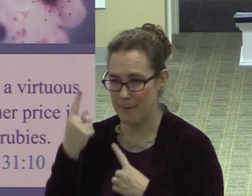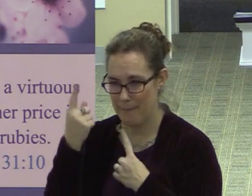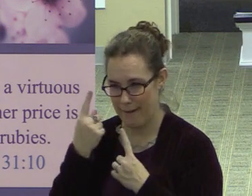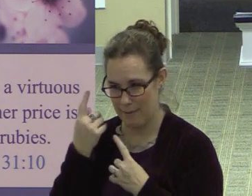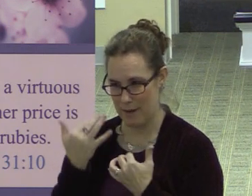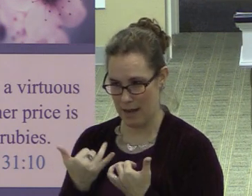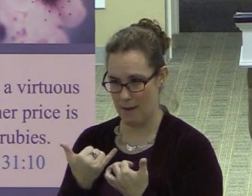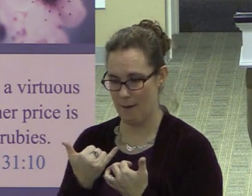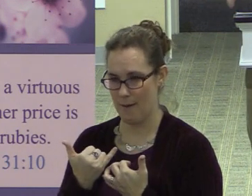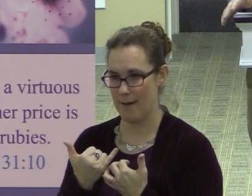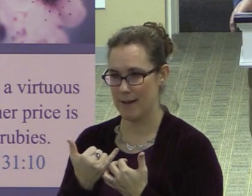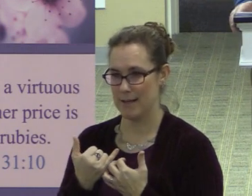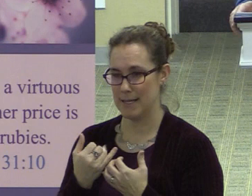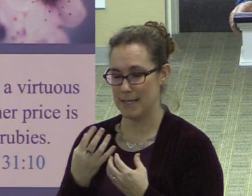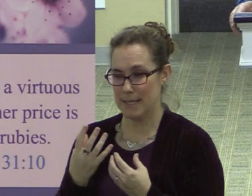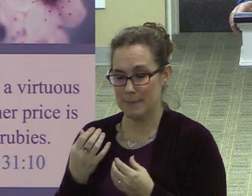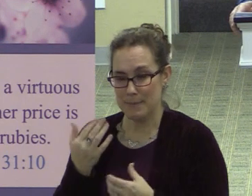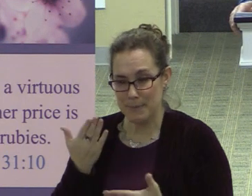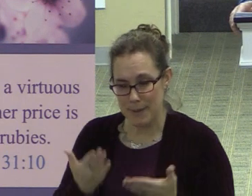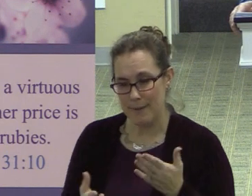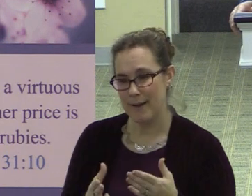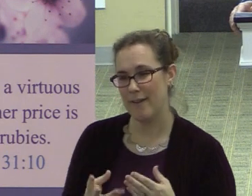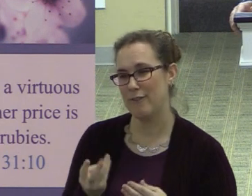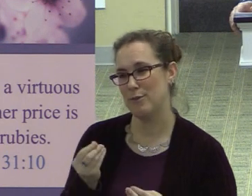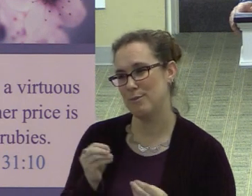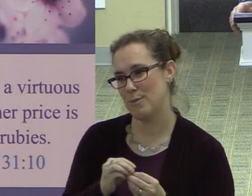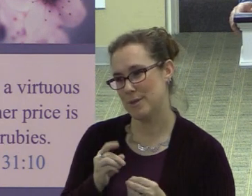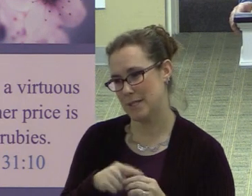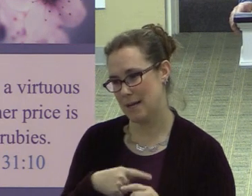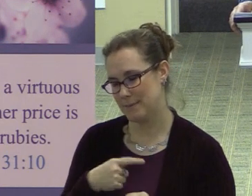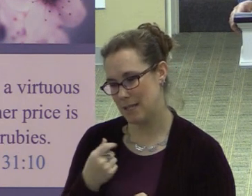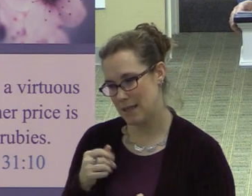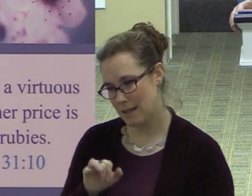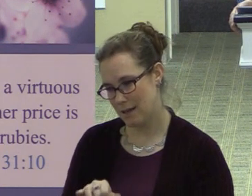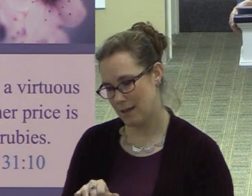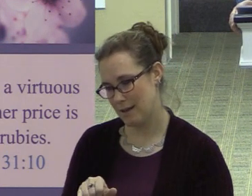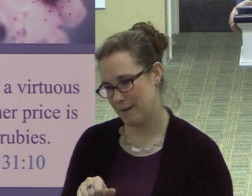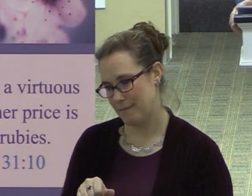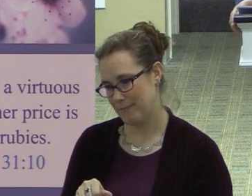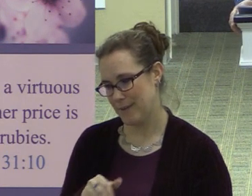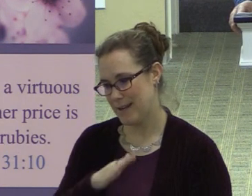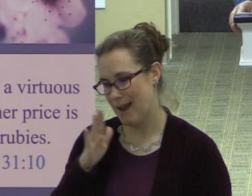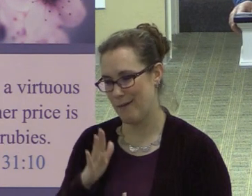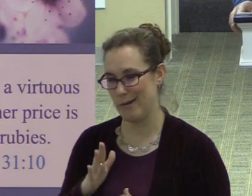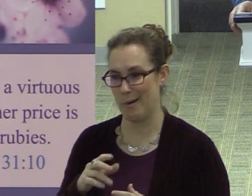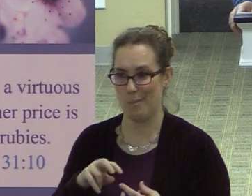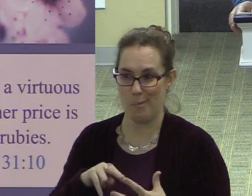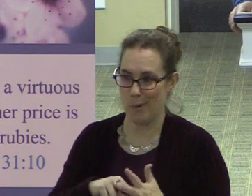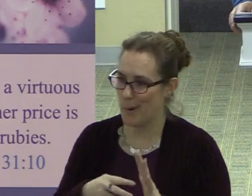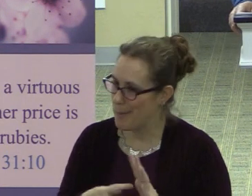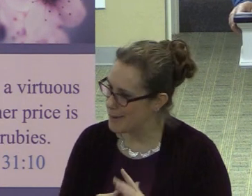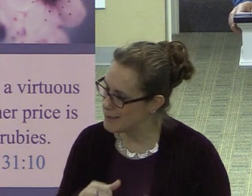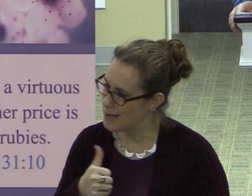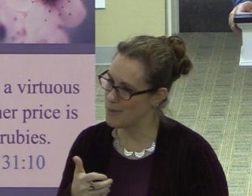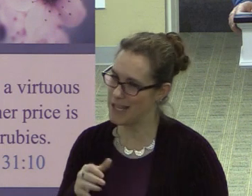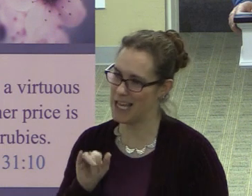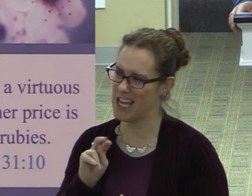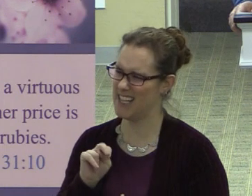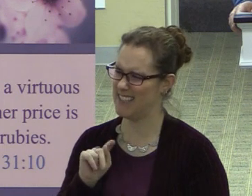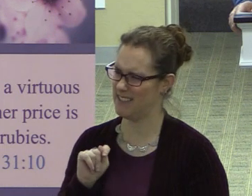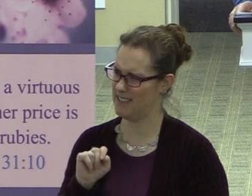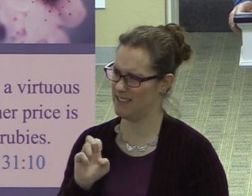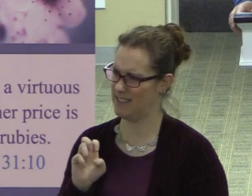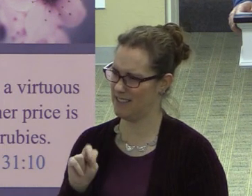I'm certain of, and it's probably a few more times than that. And I know it's never on purpose, never with any intent that this